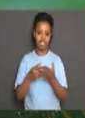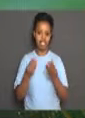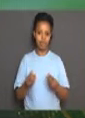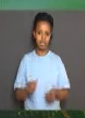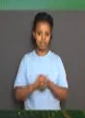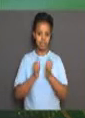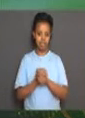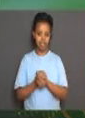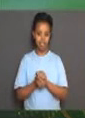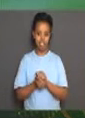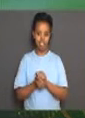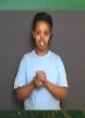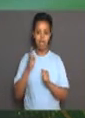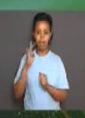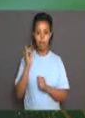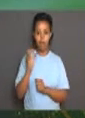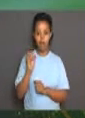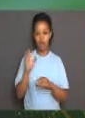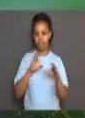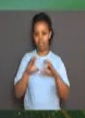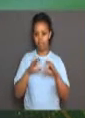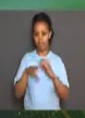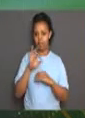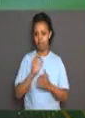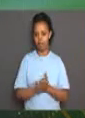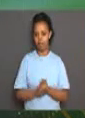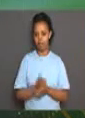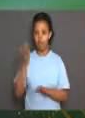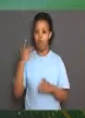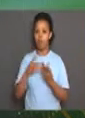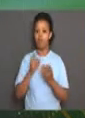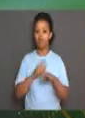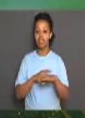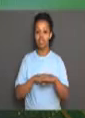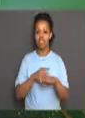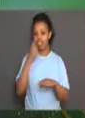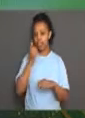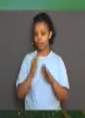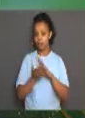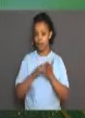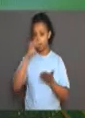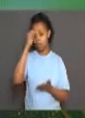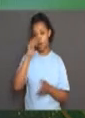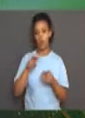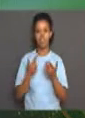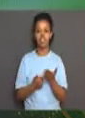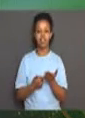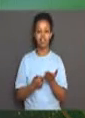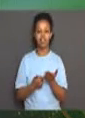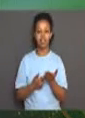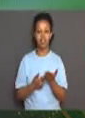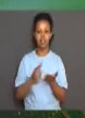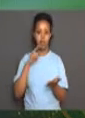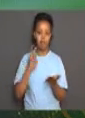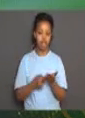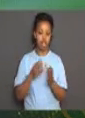evolution from biochemistry. In our last lesson, we learned about the